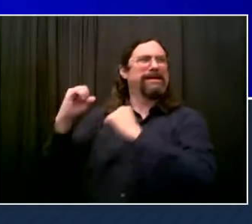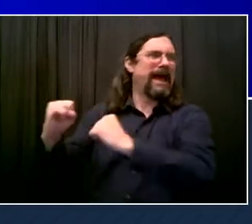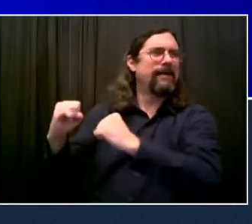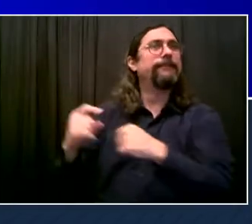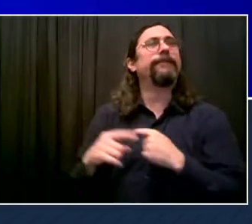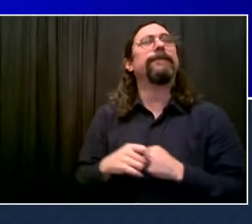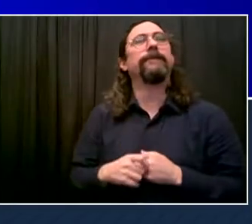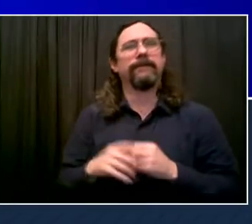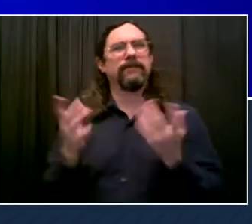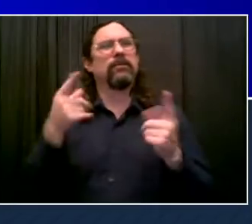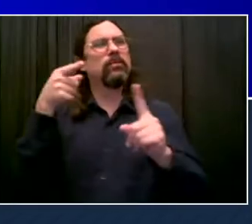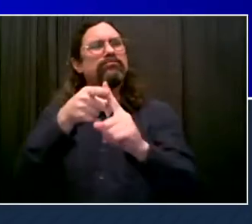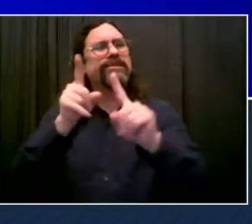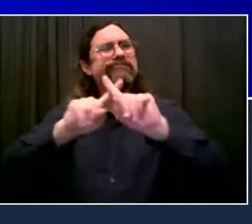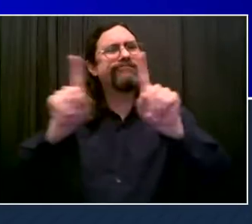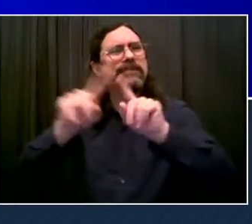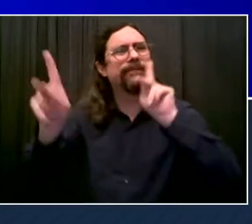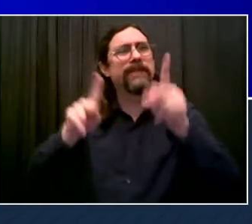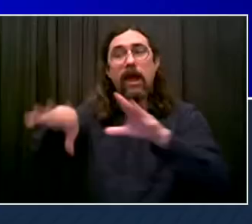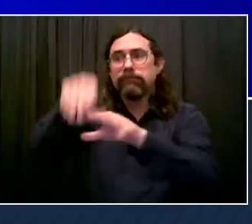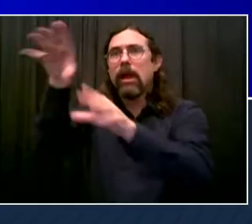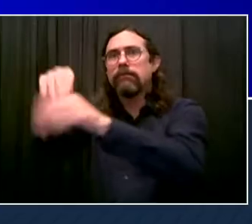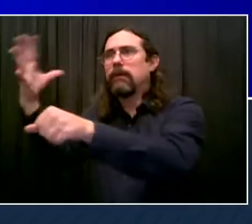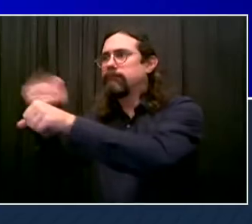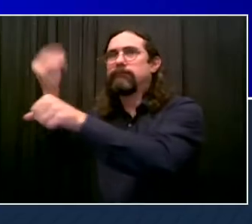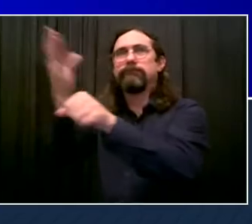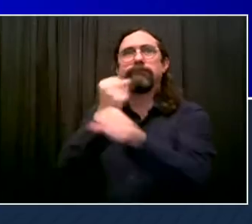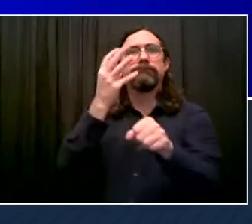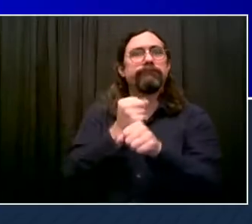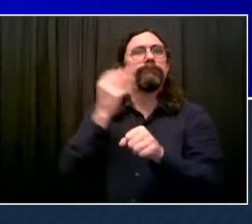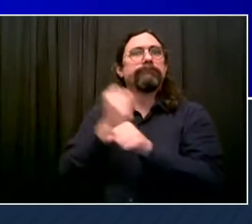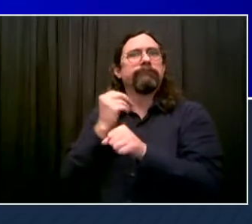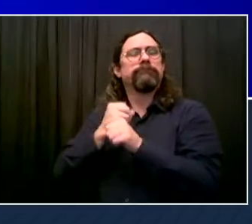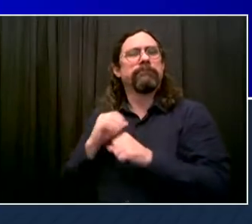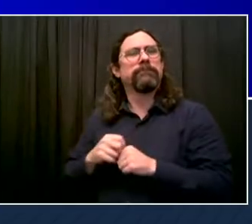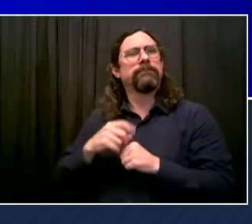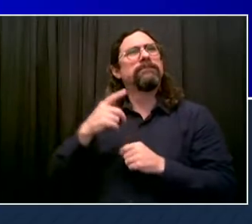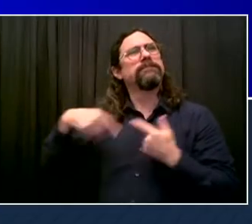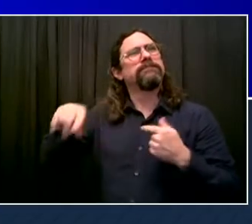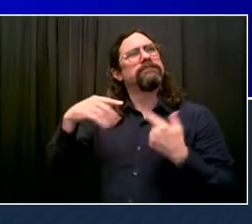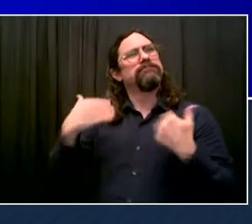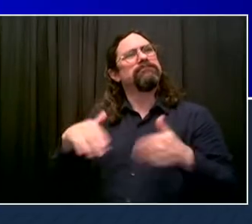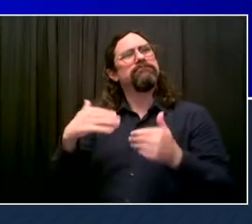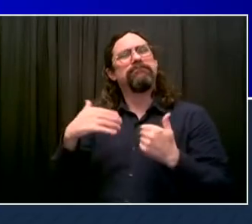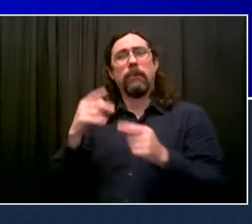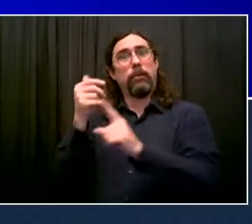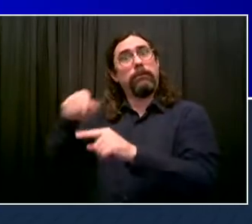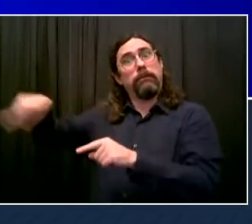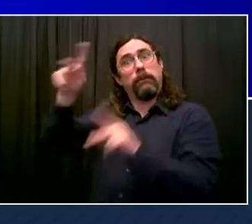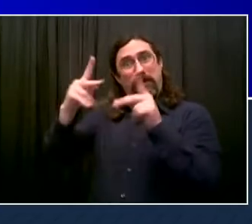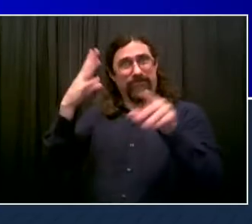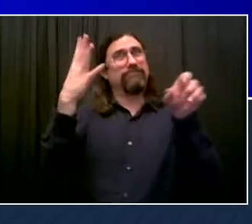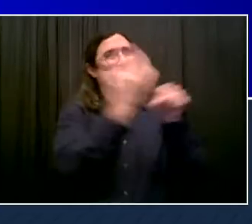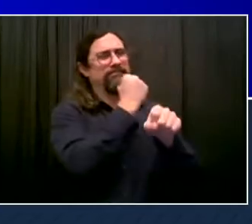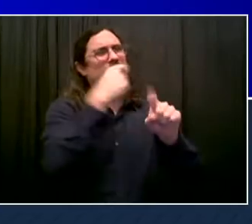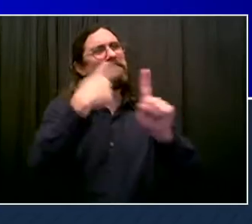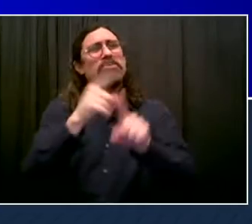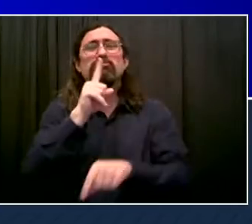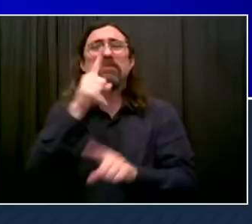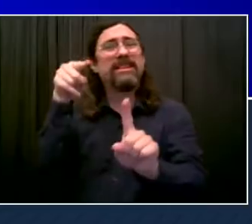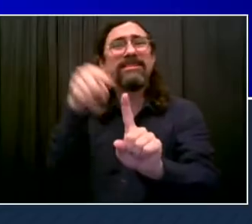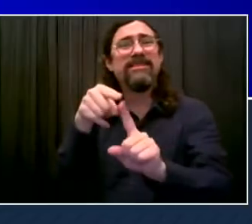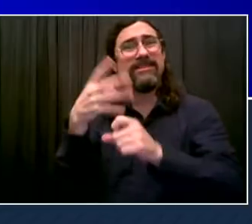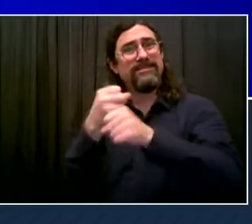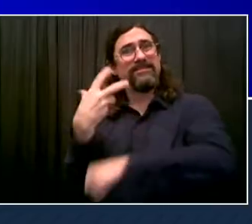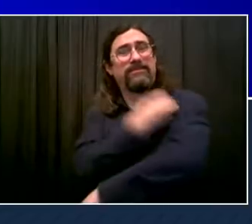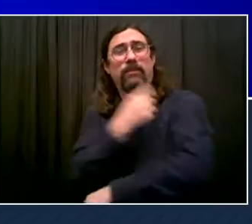week. And to everyone who won the first round of prizes, really happy for you. Congratulations. Go out and enjoy them, and tell